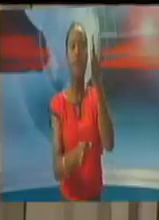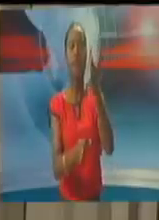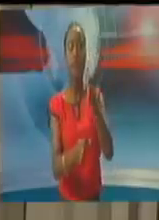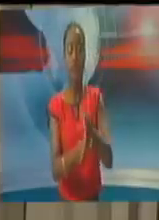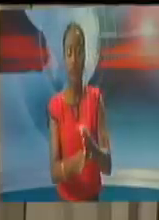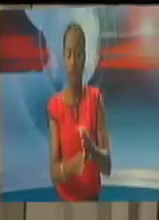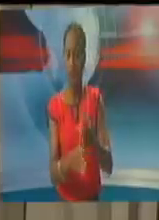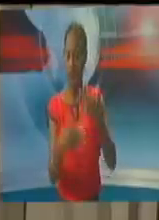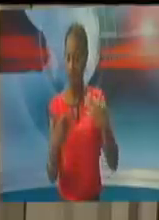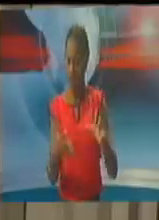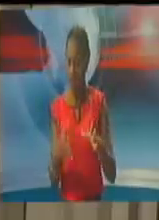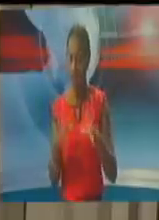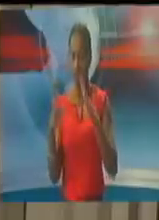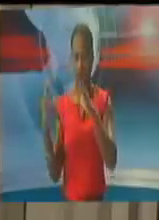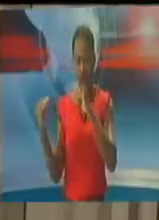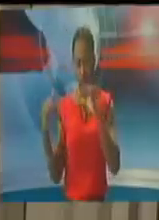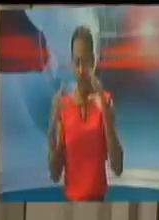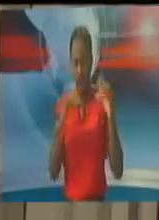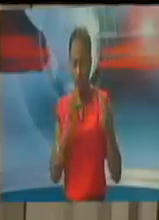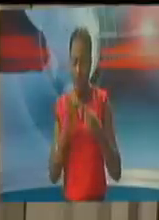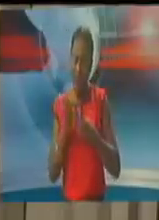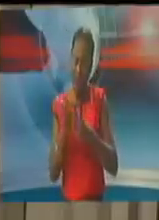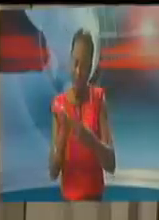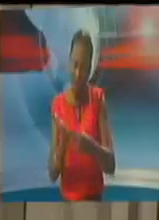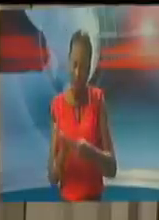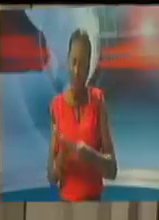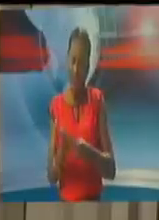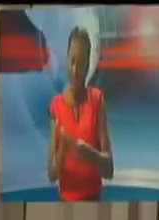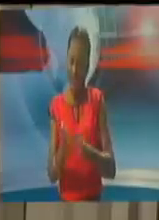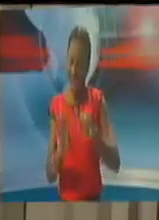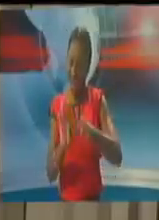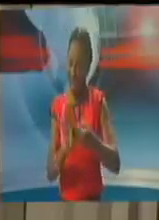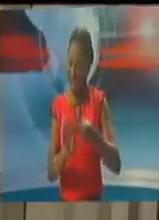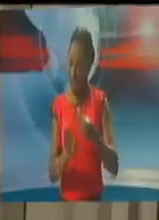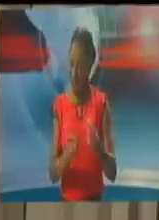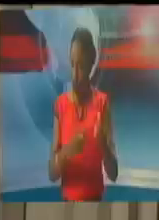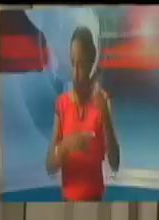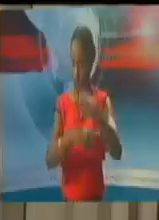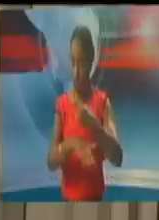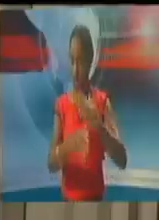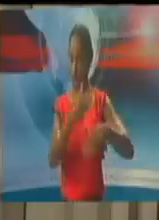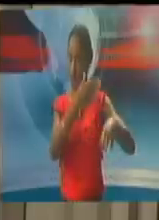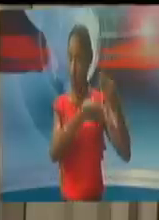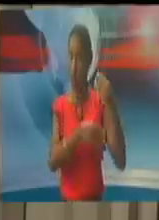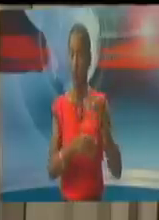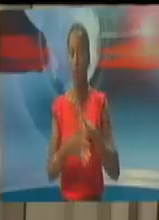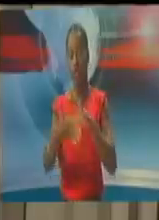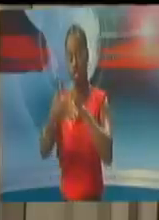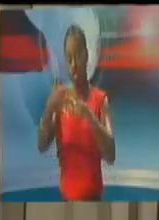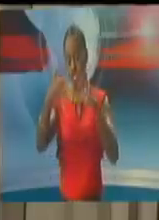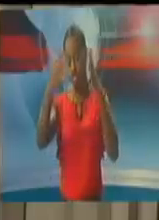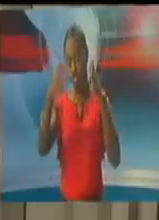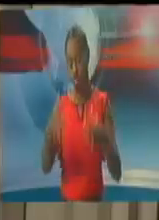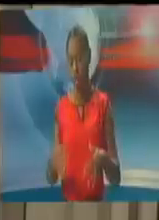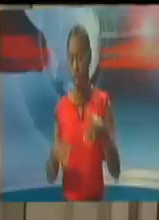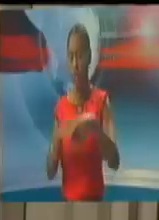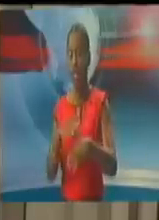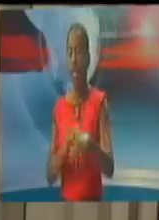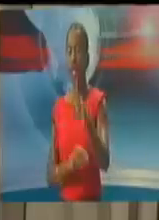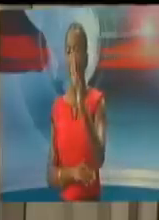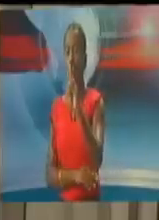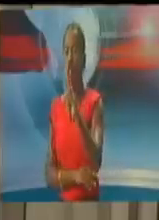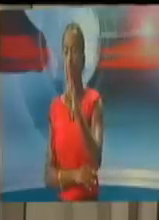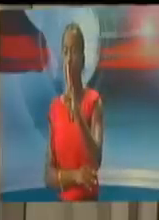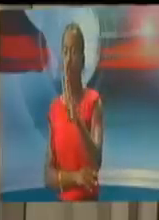discussed it this morning. We started discussing it actually a couple of days ago with respect to our students in UWE, at the various